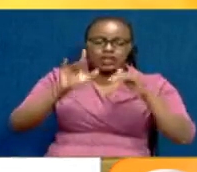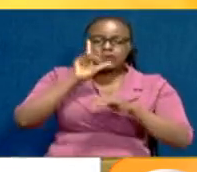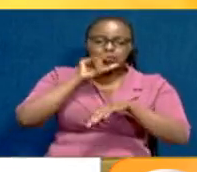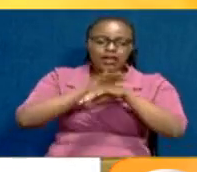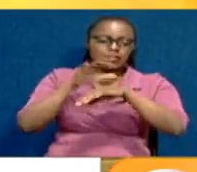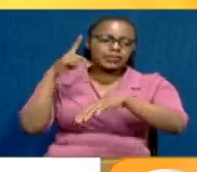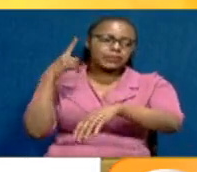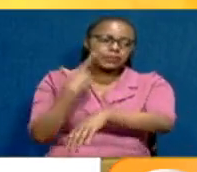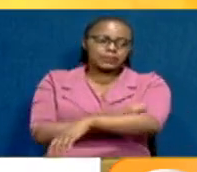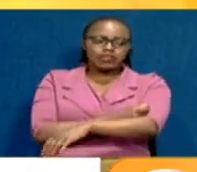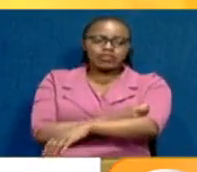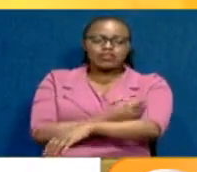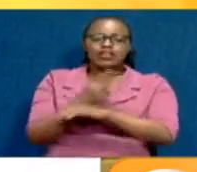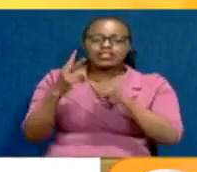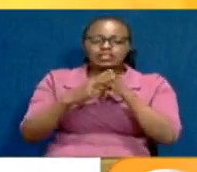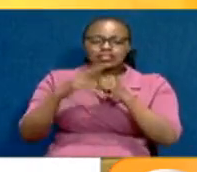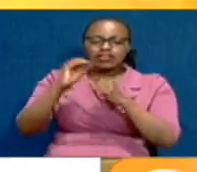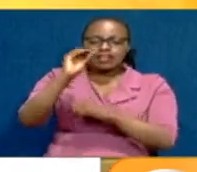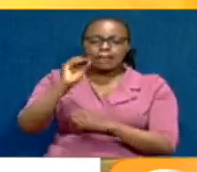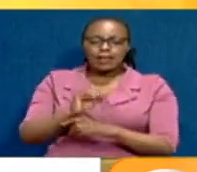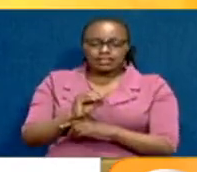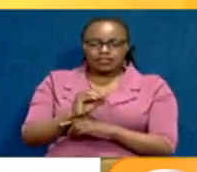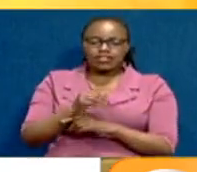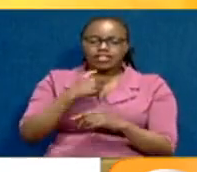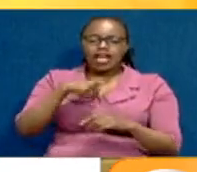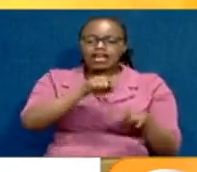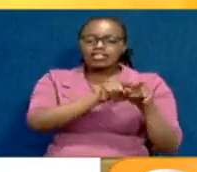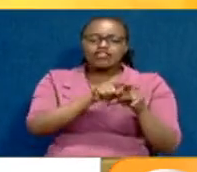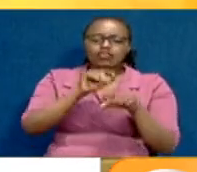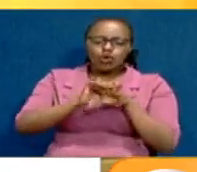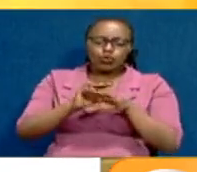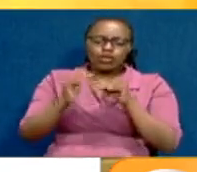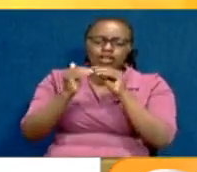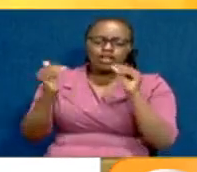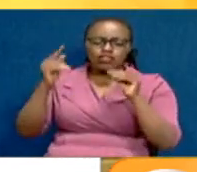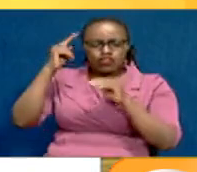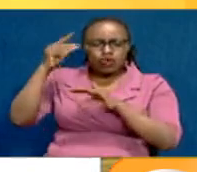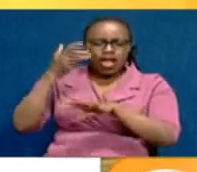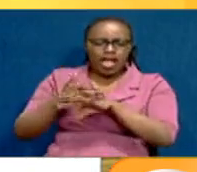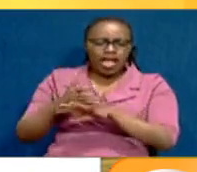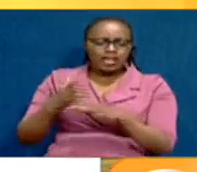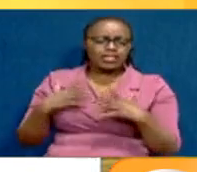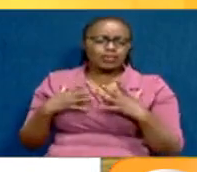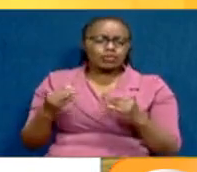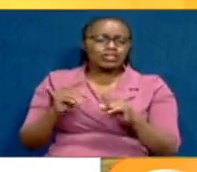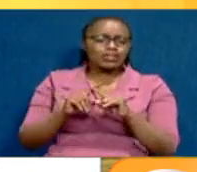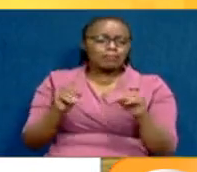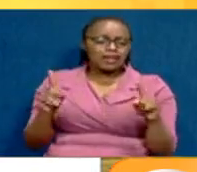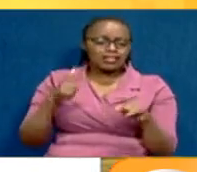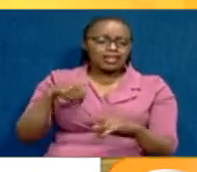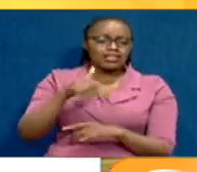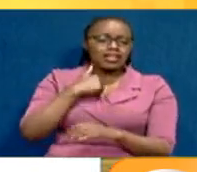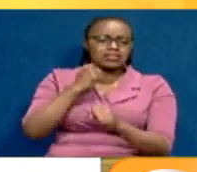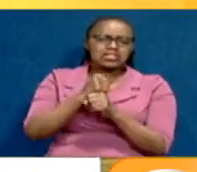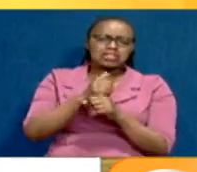fully vaccinated. That would be 70%, which would have been a very good level for herd immunity. However, we've just